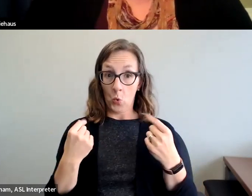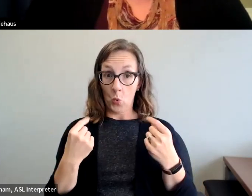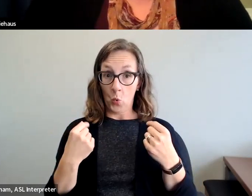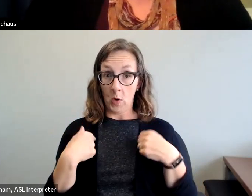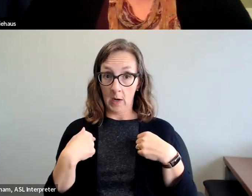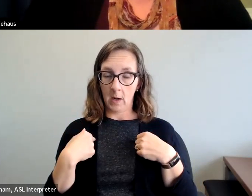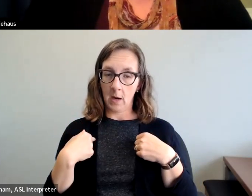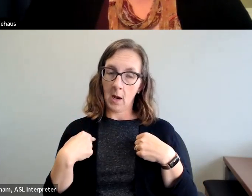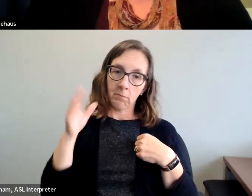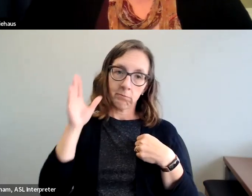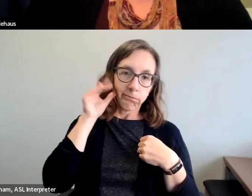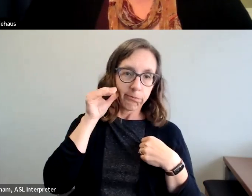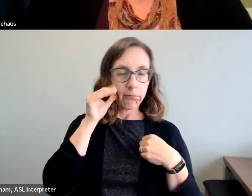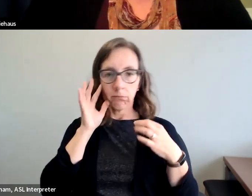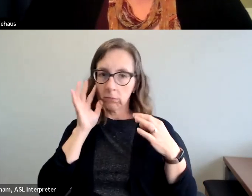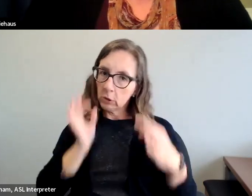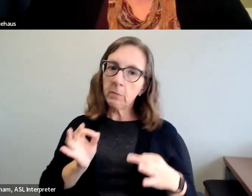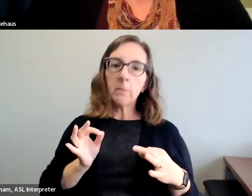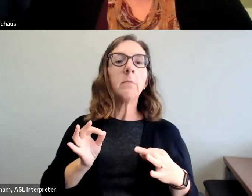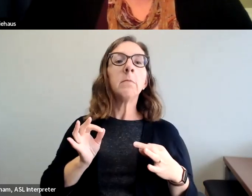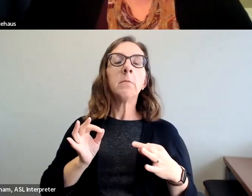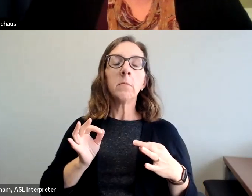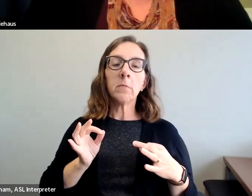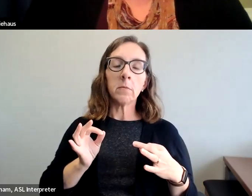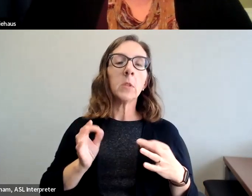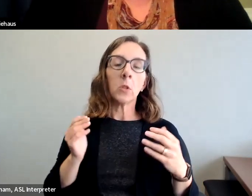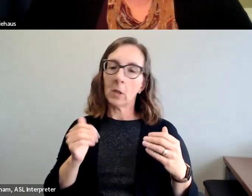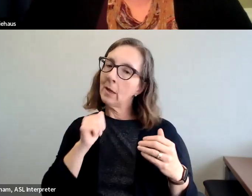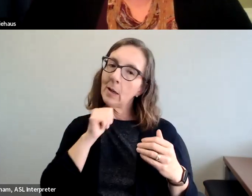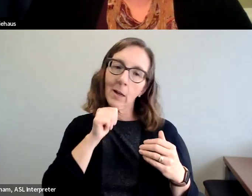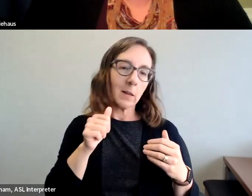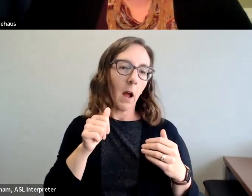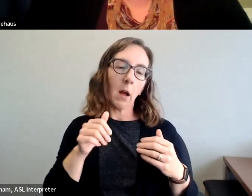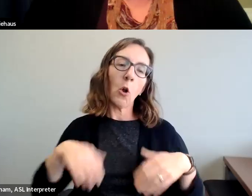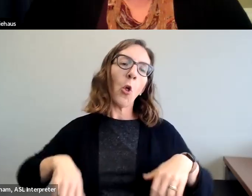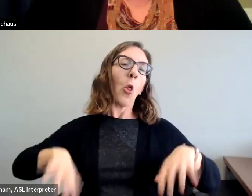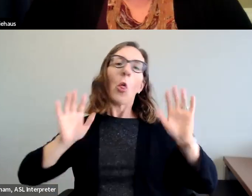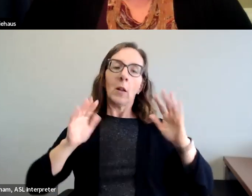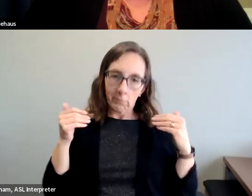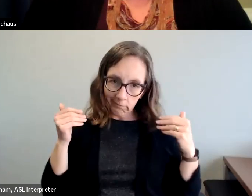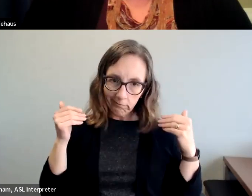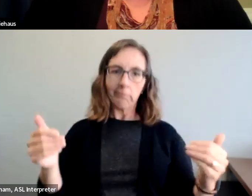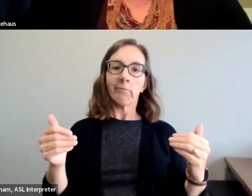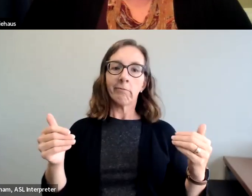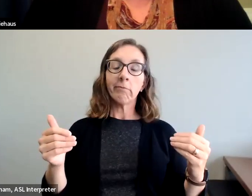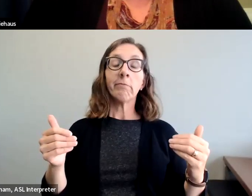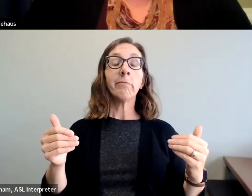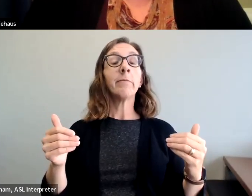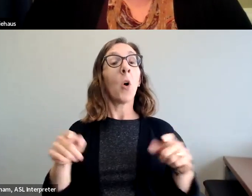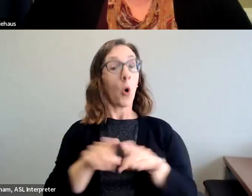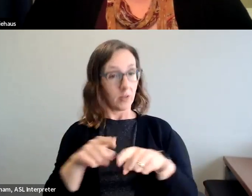determined to take our place. And the other thing is we know our